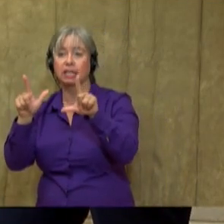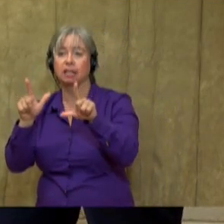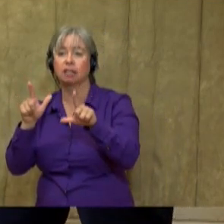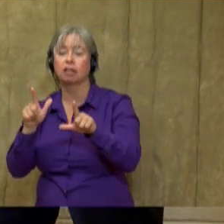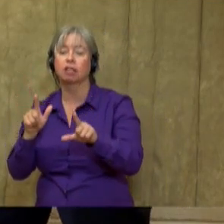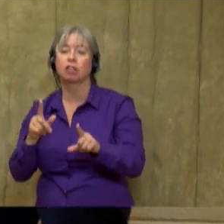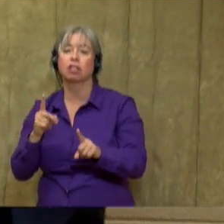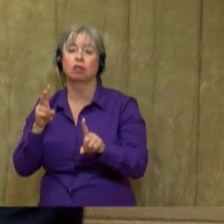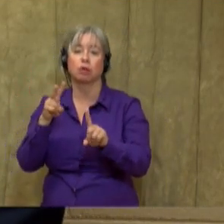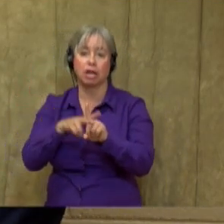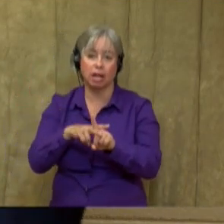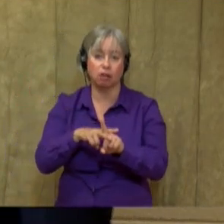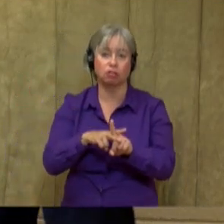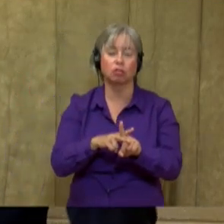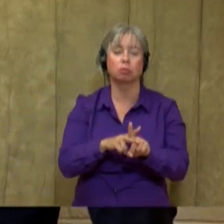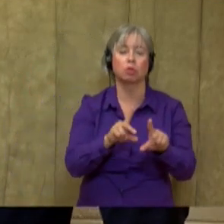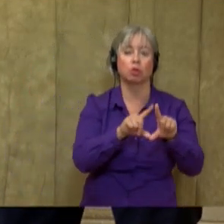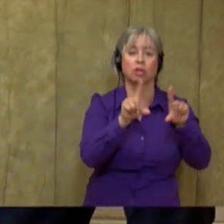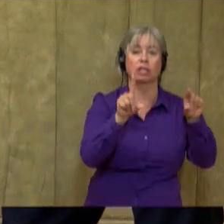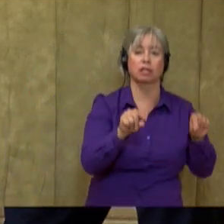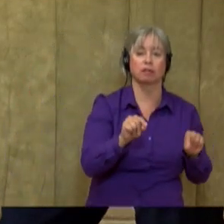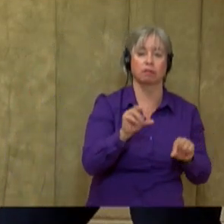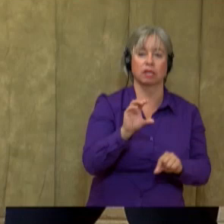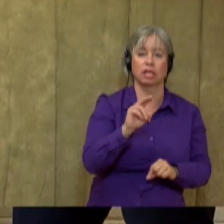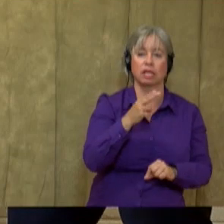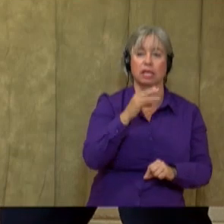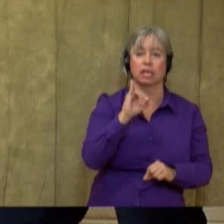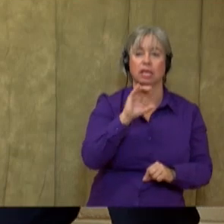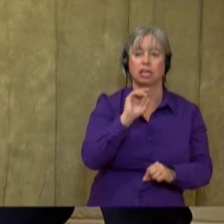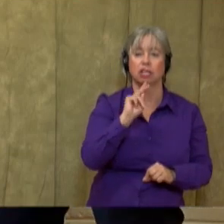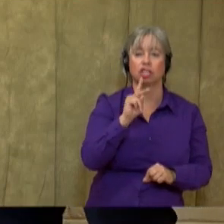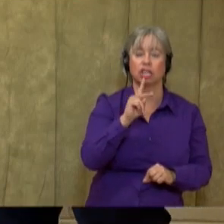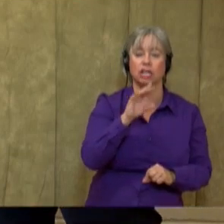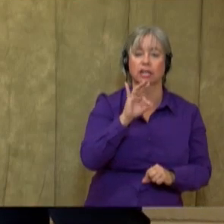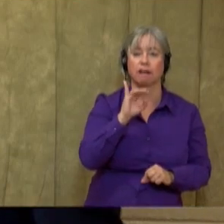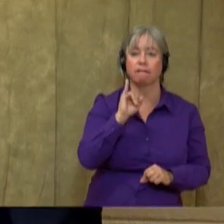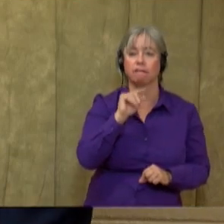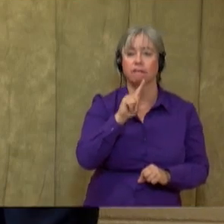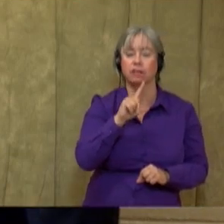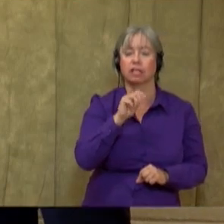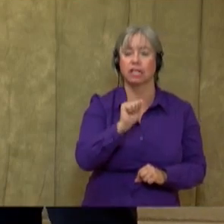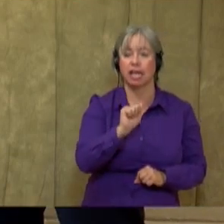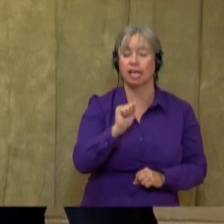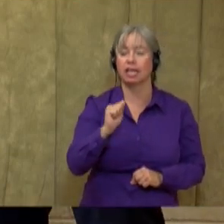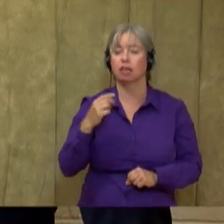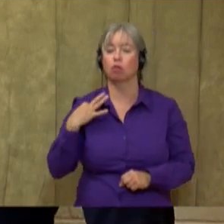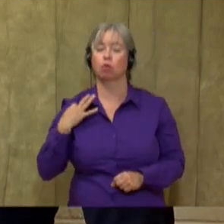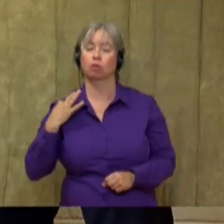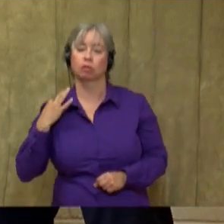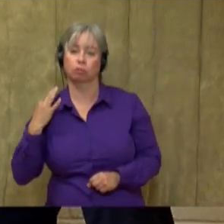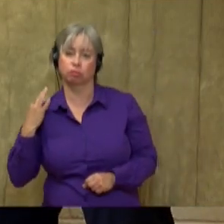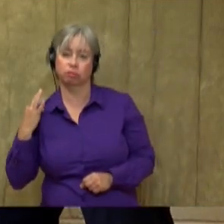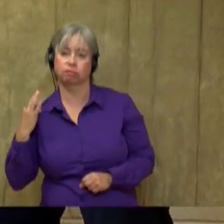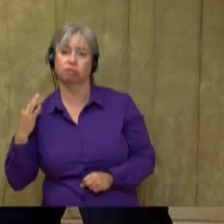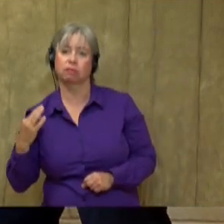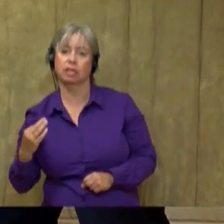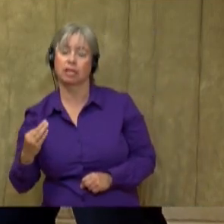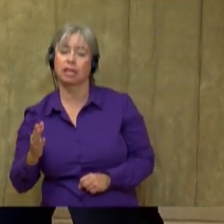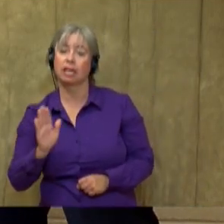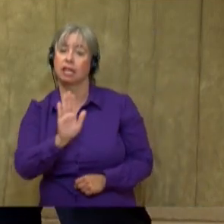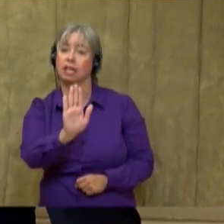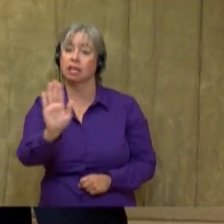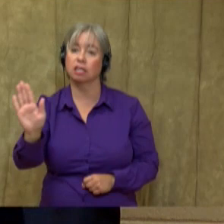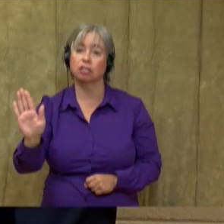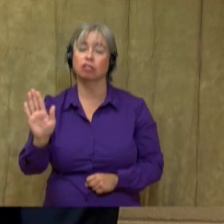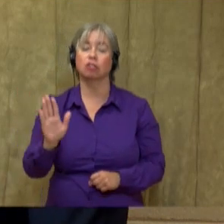eligible to win a Chick-fil-A prize or a t-shirt from MCPSS. So here's your chance to win. And again, I want you